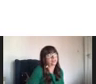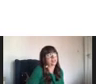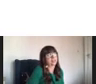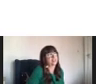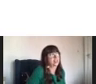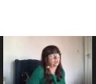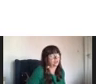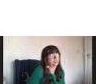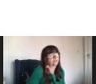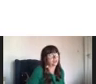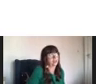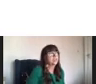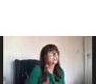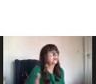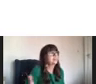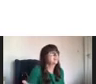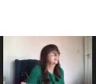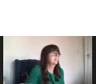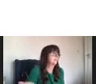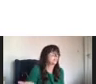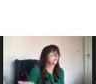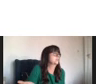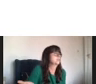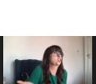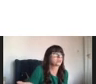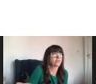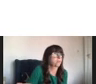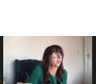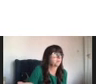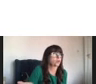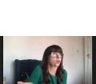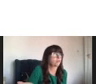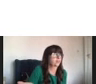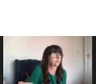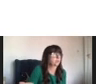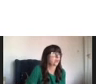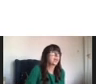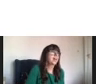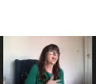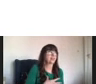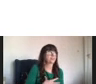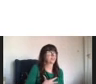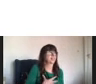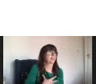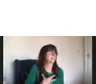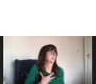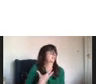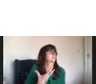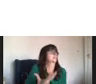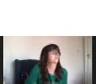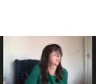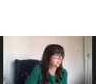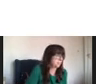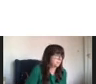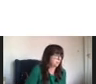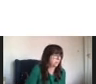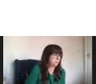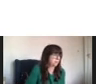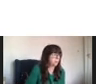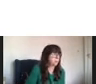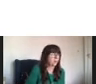label myself as disabled differently so I can gain some reasonable adjustments from my employer, for example. I have to then identify myself